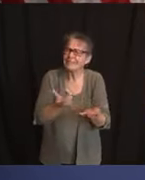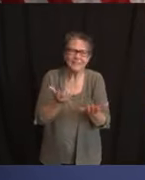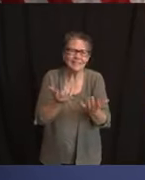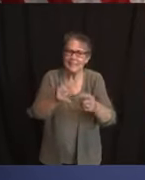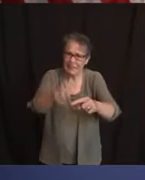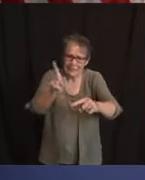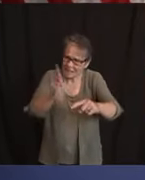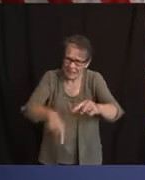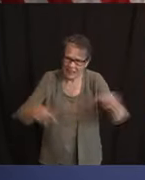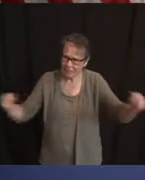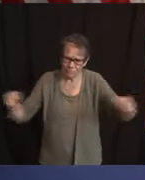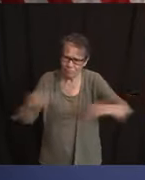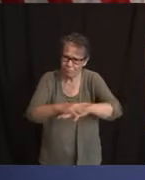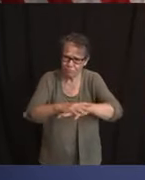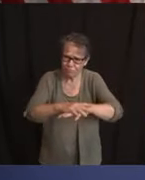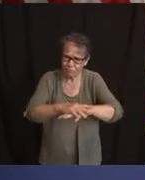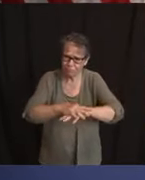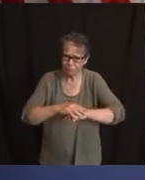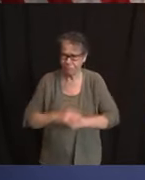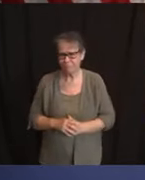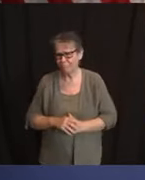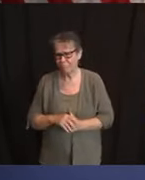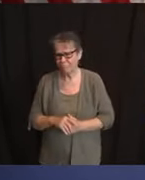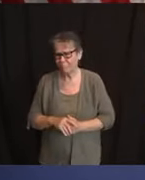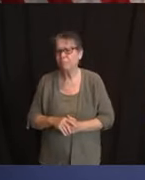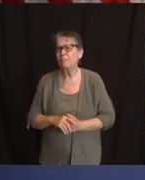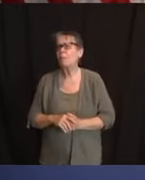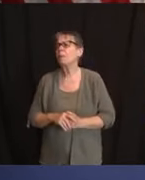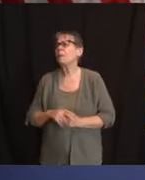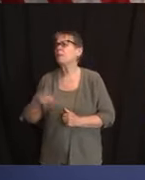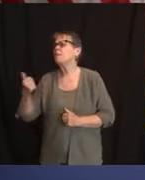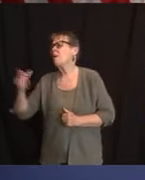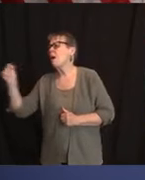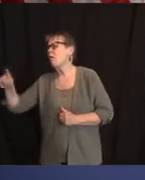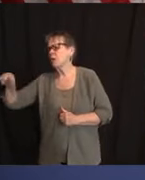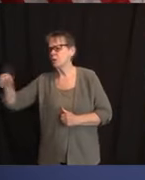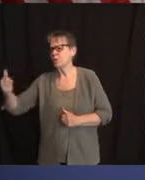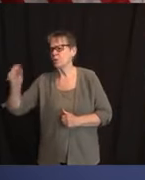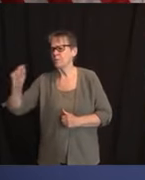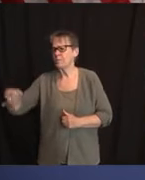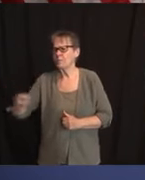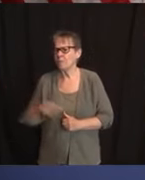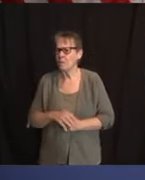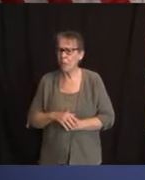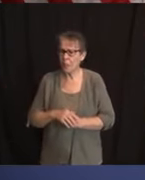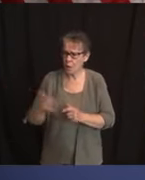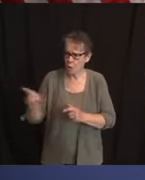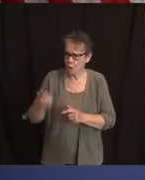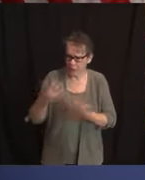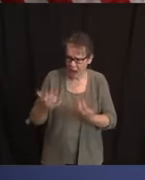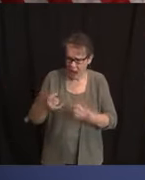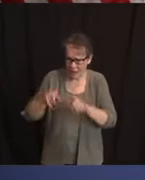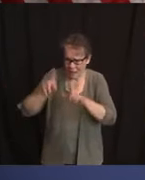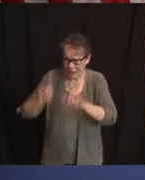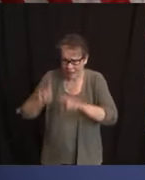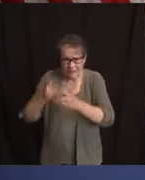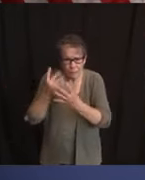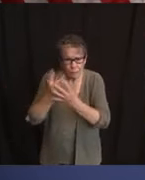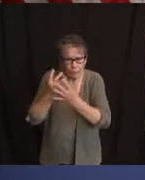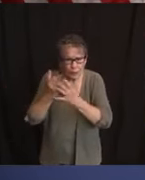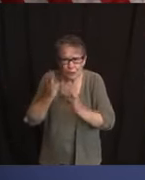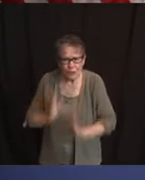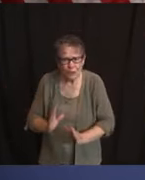all inmates and prison staff was last week. I'm curious if you could give an update on how many tests have been done and what the anticipated timeline is for